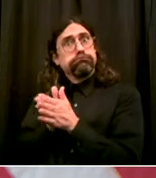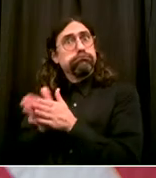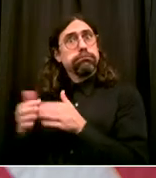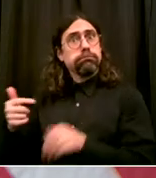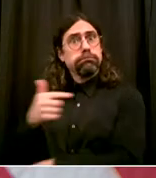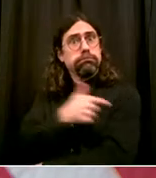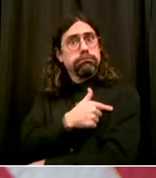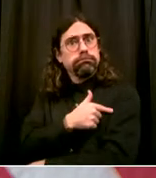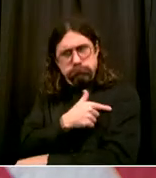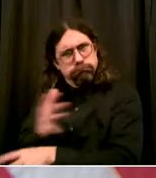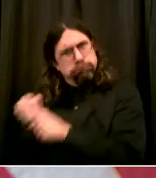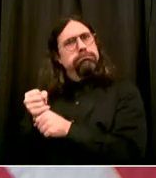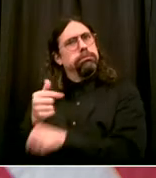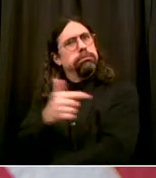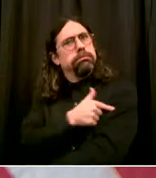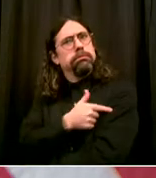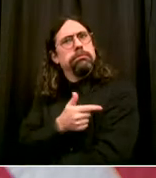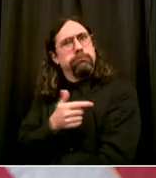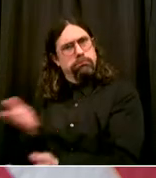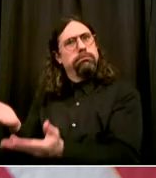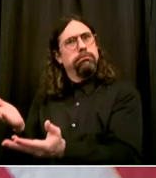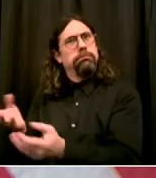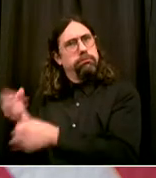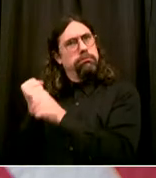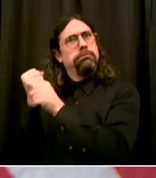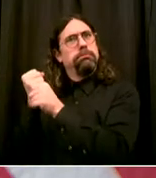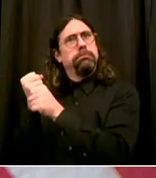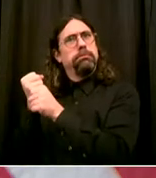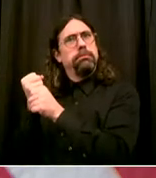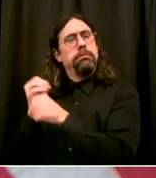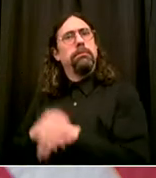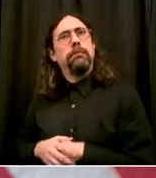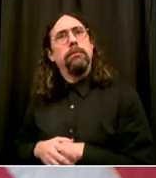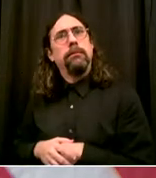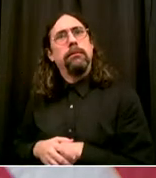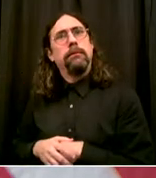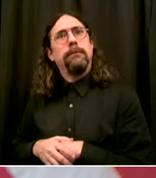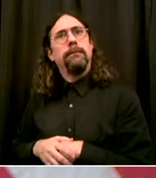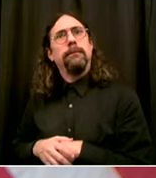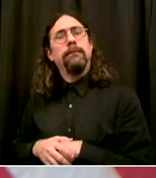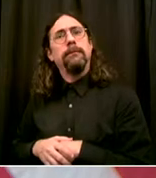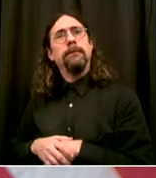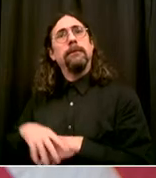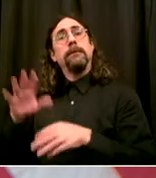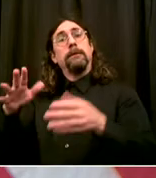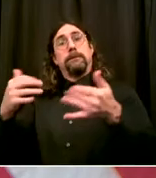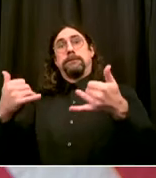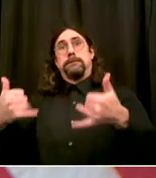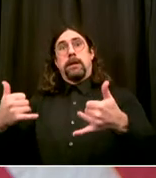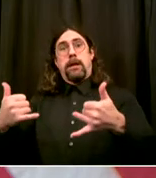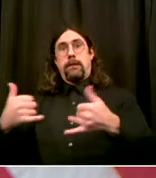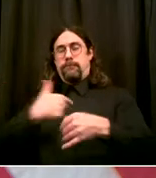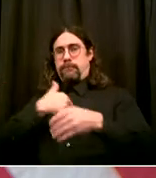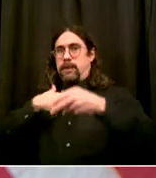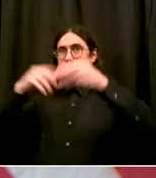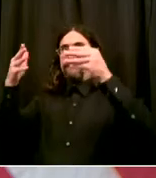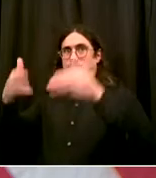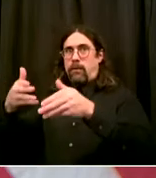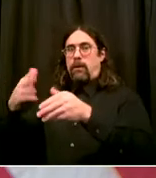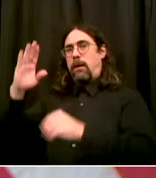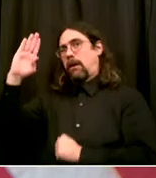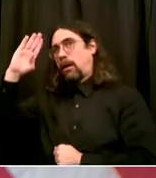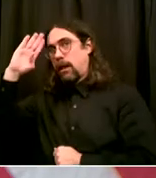it is currently, which focuses on hospital workers, as well as nursing home staff and residents. We want to get